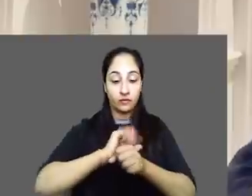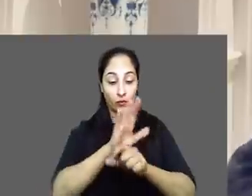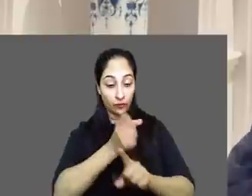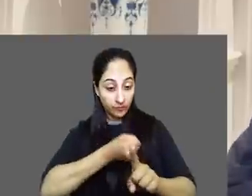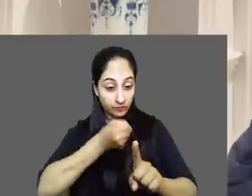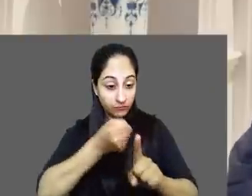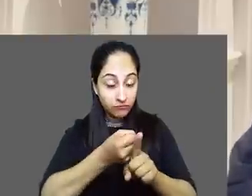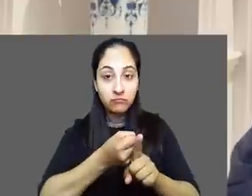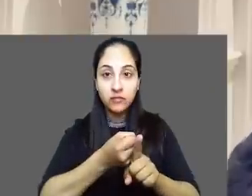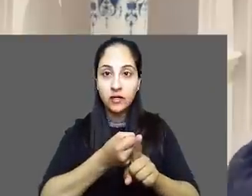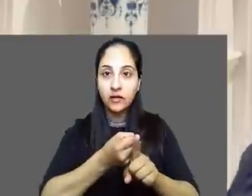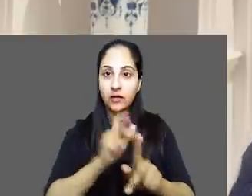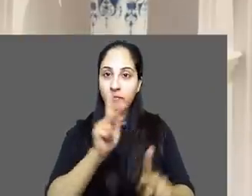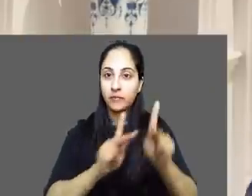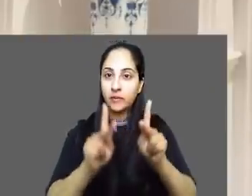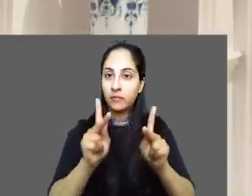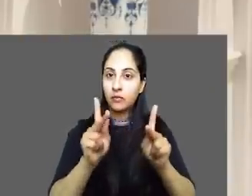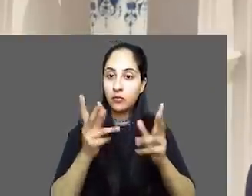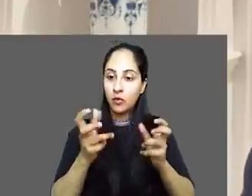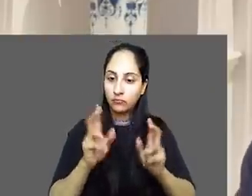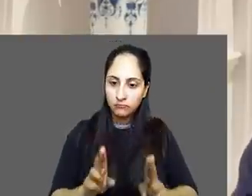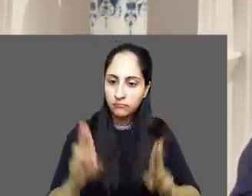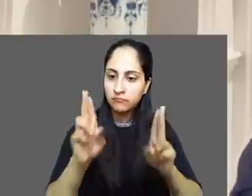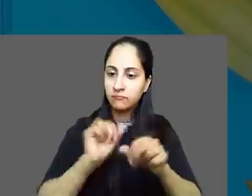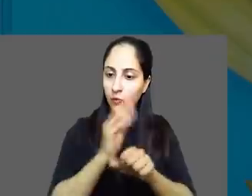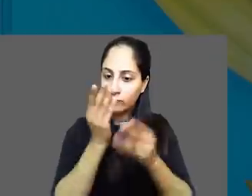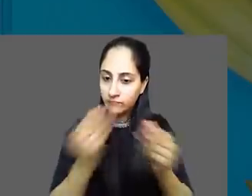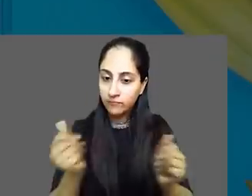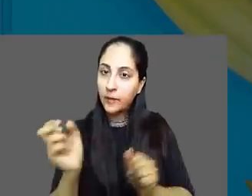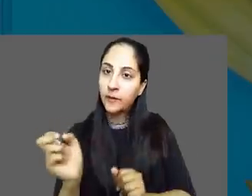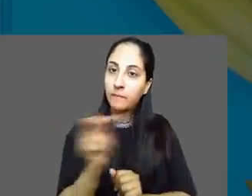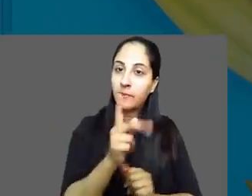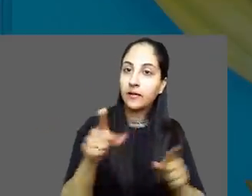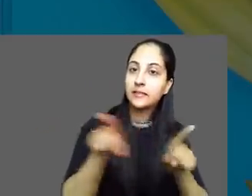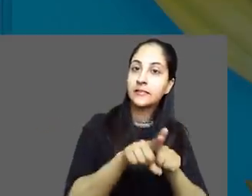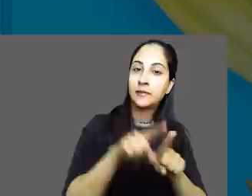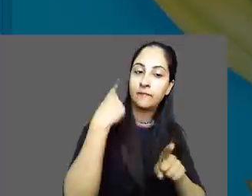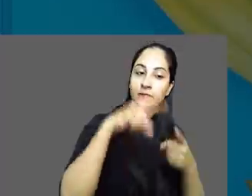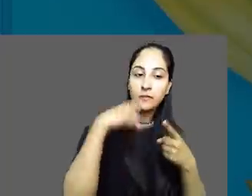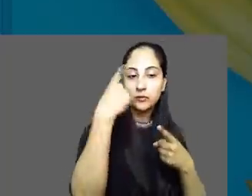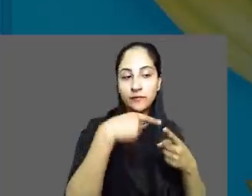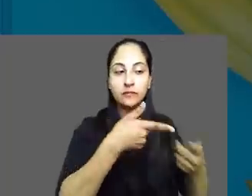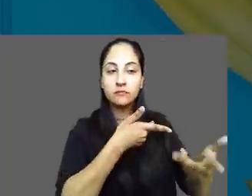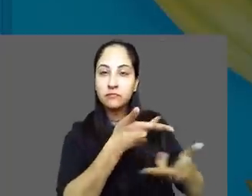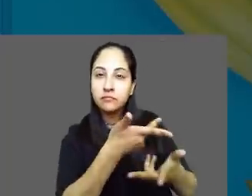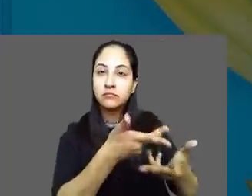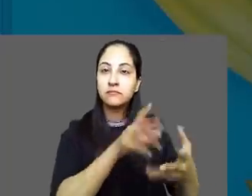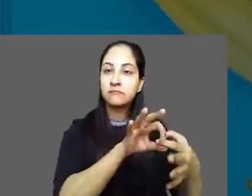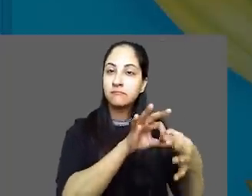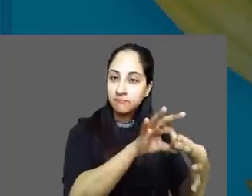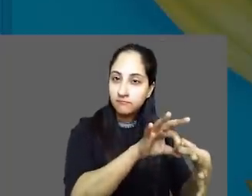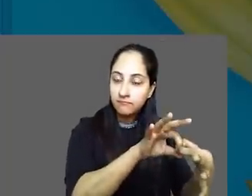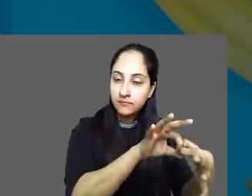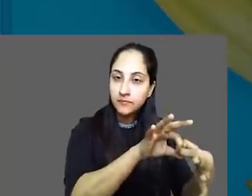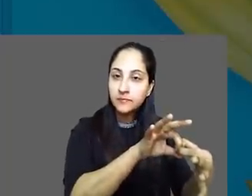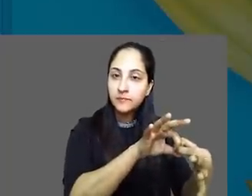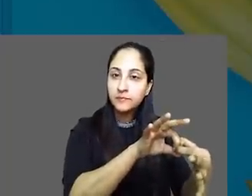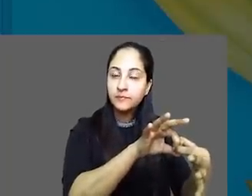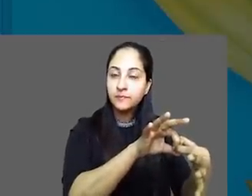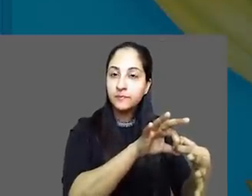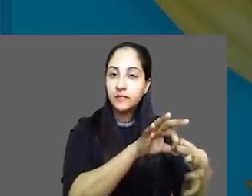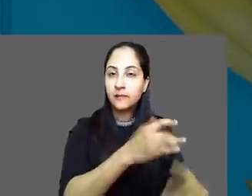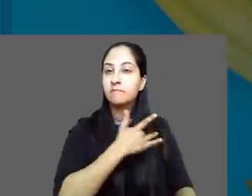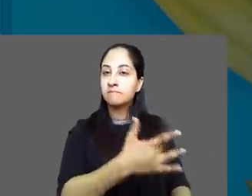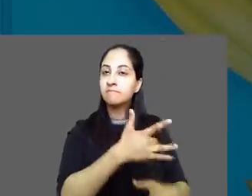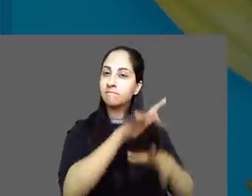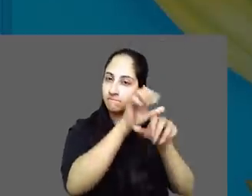etc., and having that personal contact. But, you know, when I'm using this as an example, as time has gone